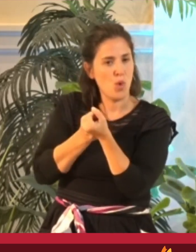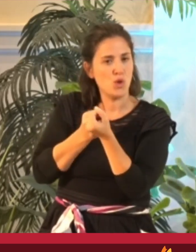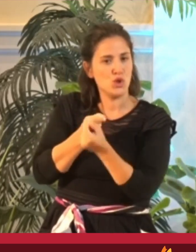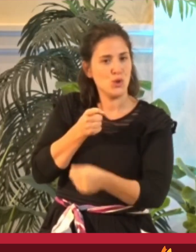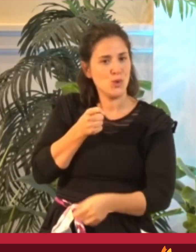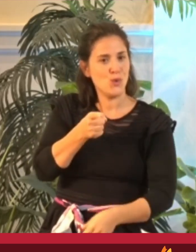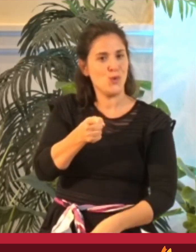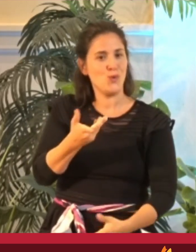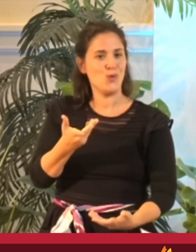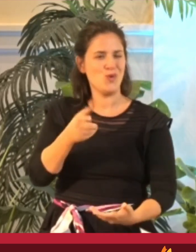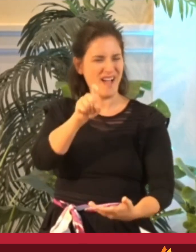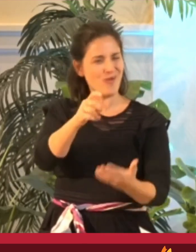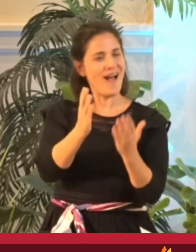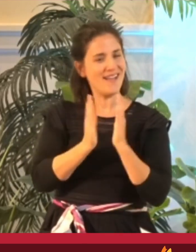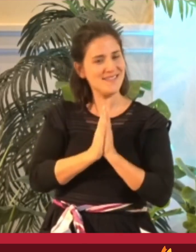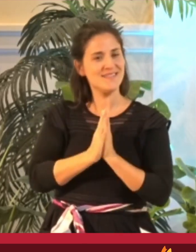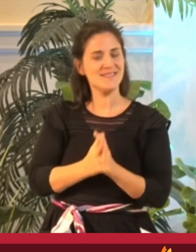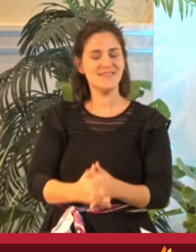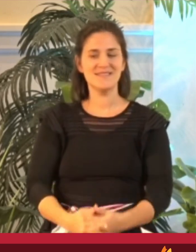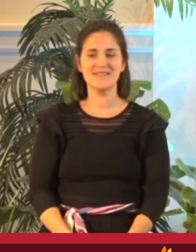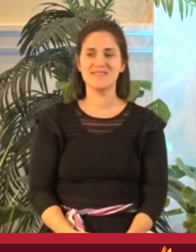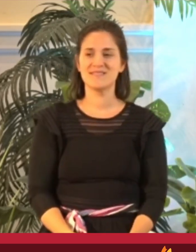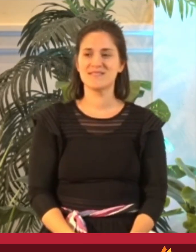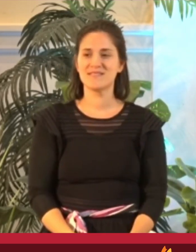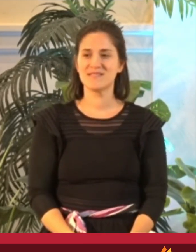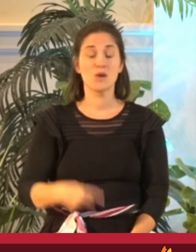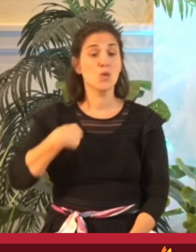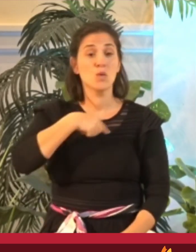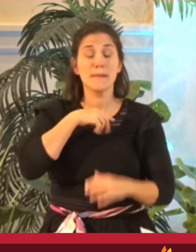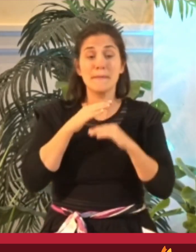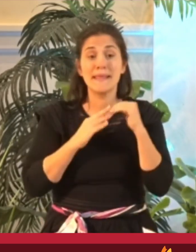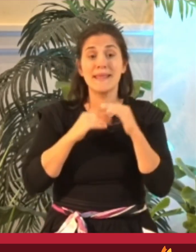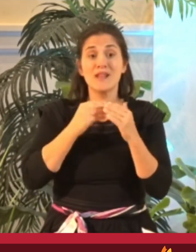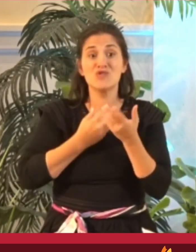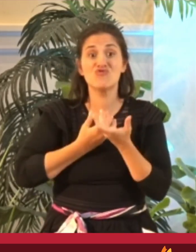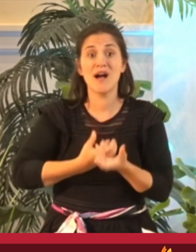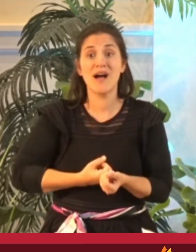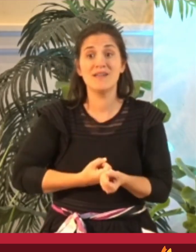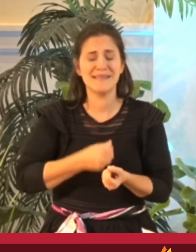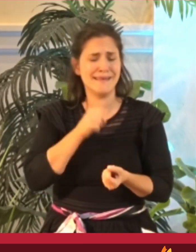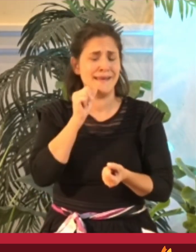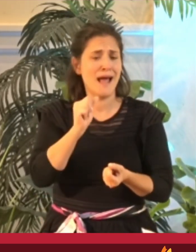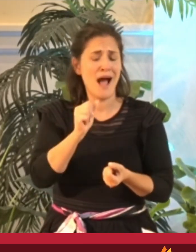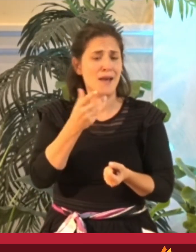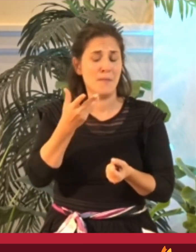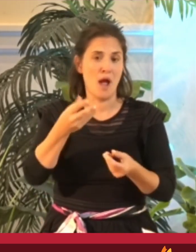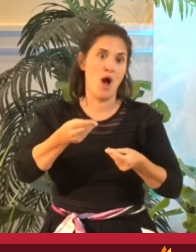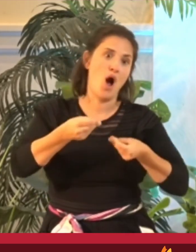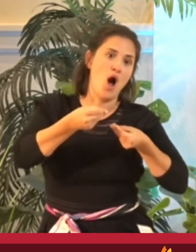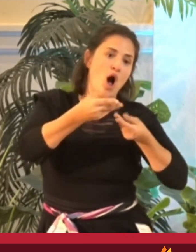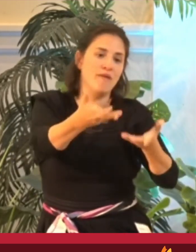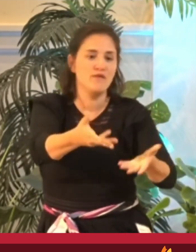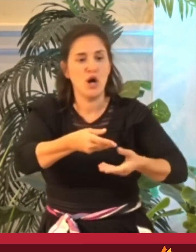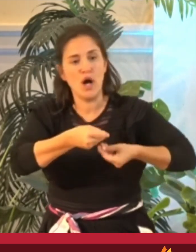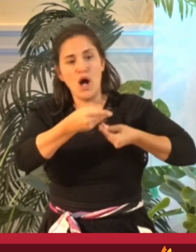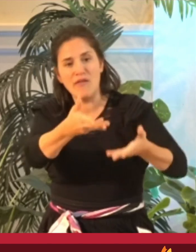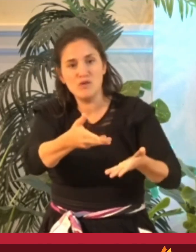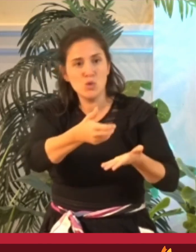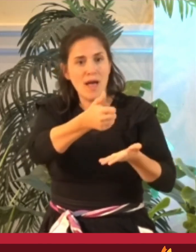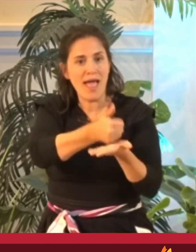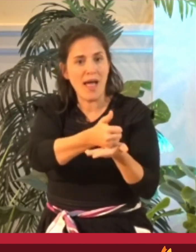of need. He explains that we build trust not by offering to help someone, but